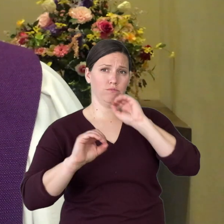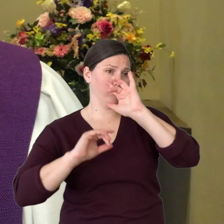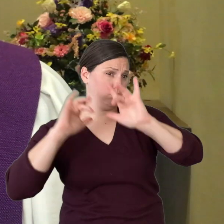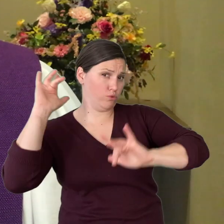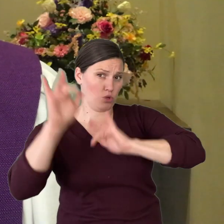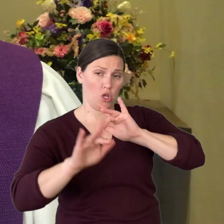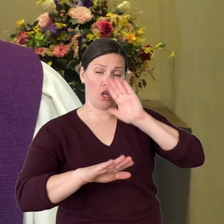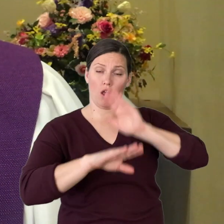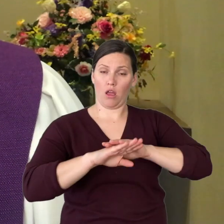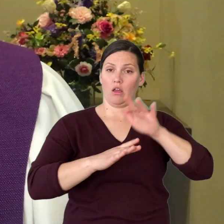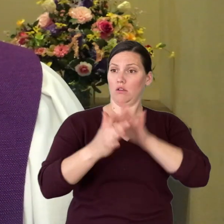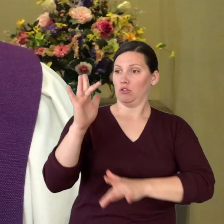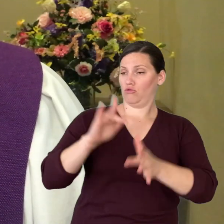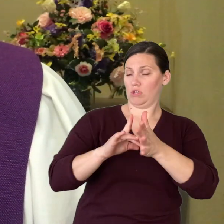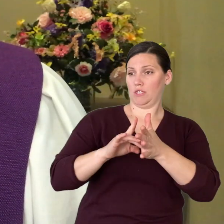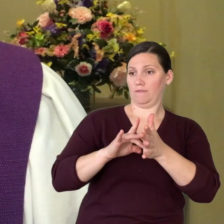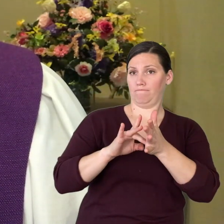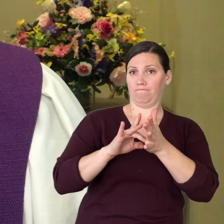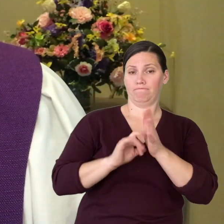mercy on Jesus.